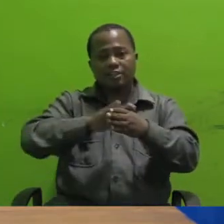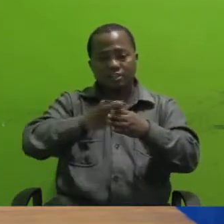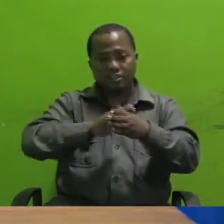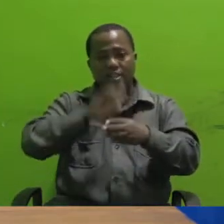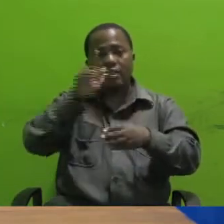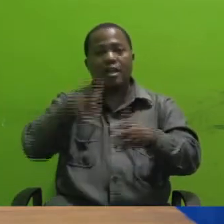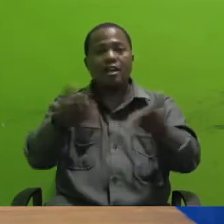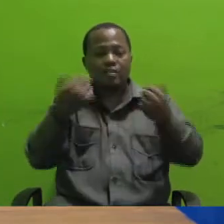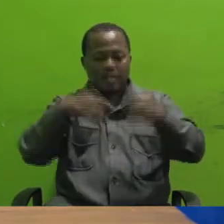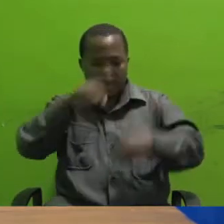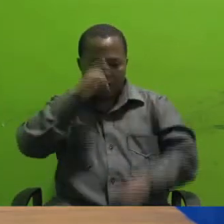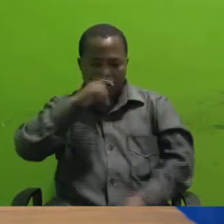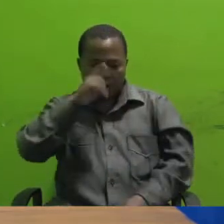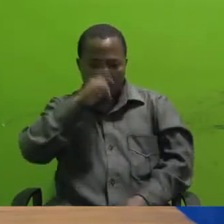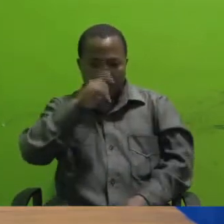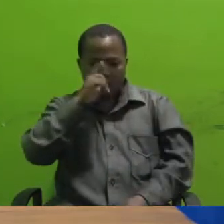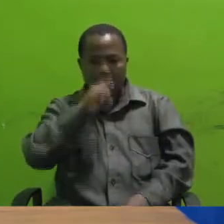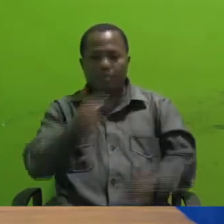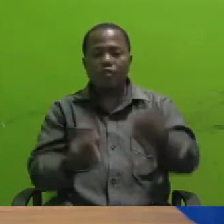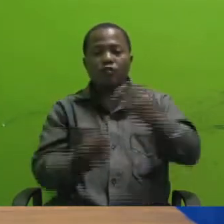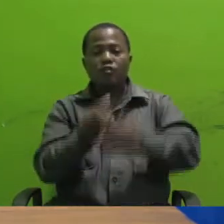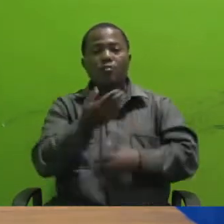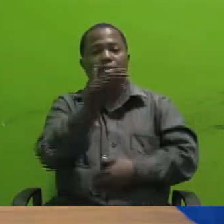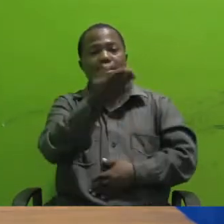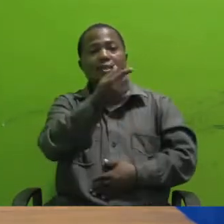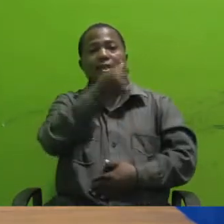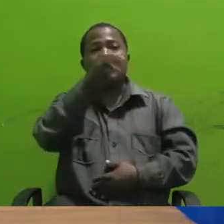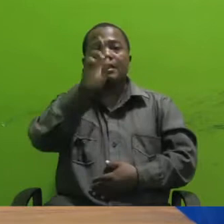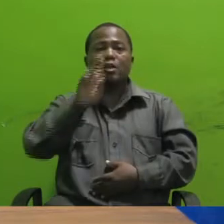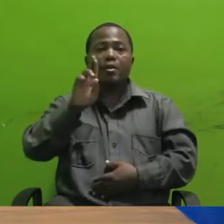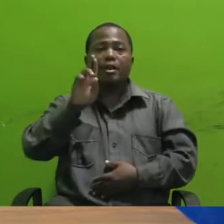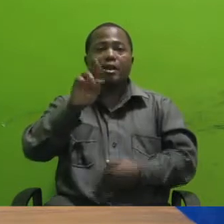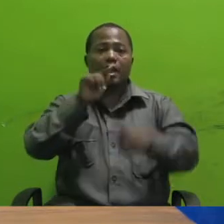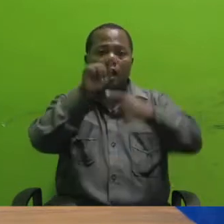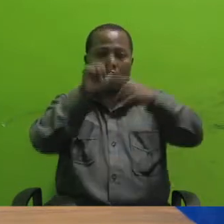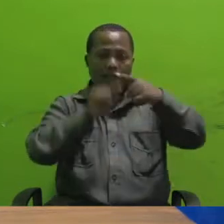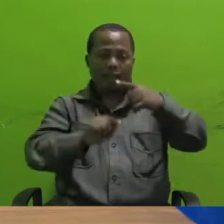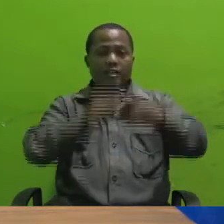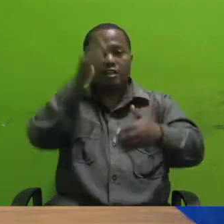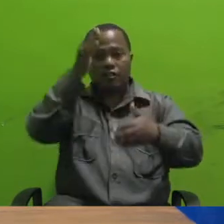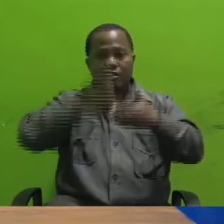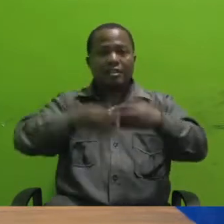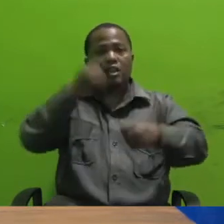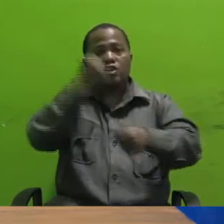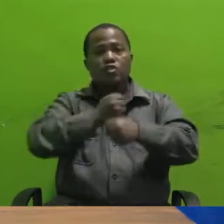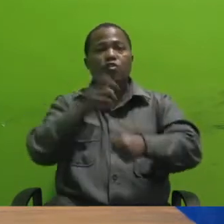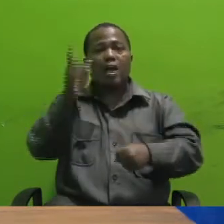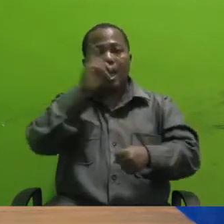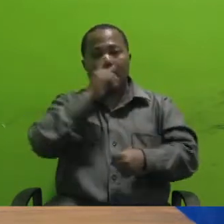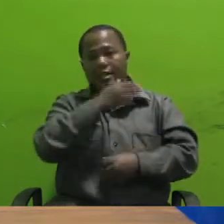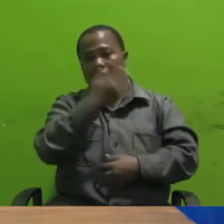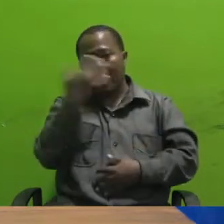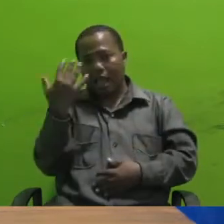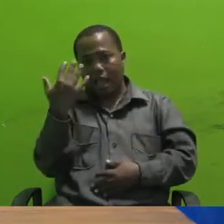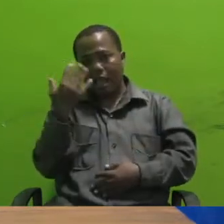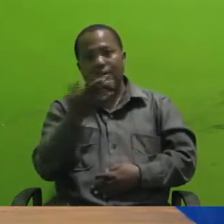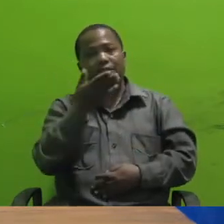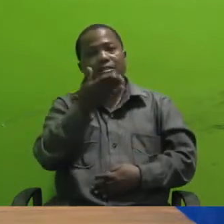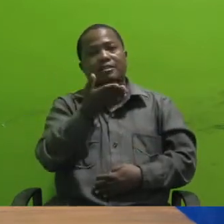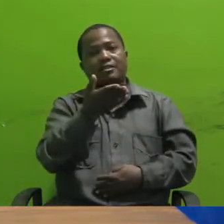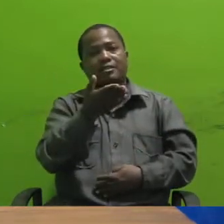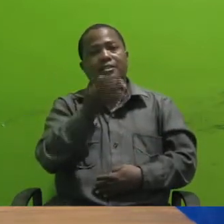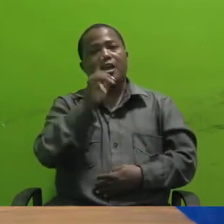relationship that we can observe from these trigonometric ratios, we can finally do any kind of question